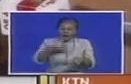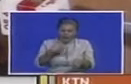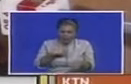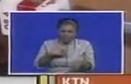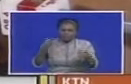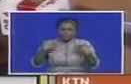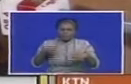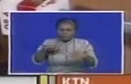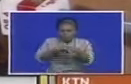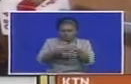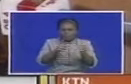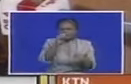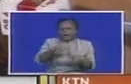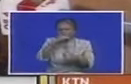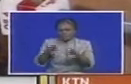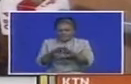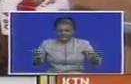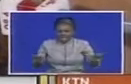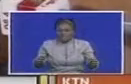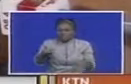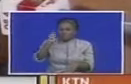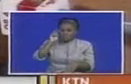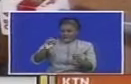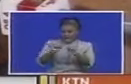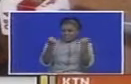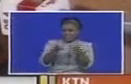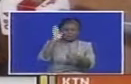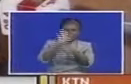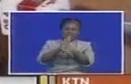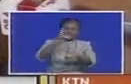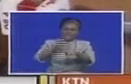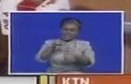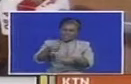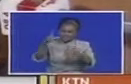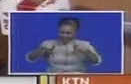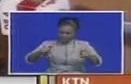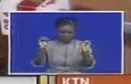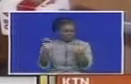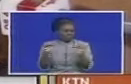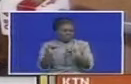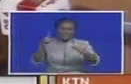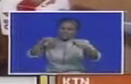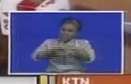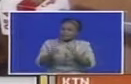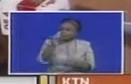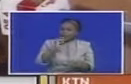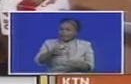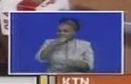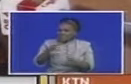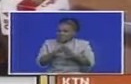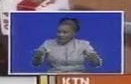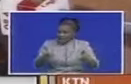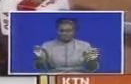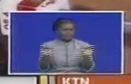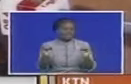people invading private and public land. I think you've seen that happening a lot. That is not allowed. Invasion of private land or public land